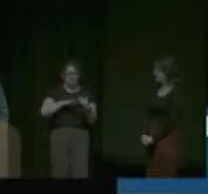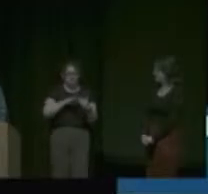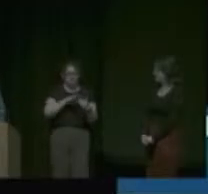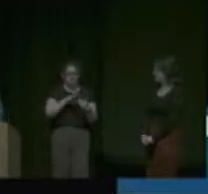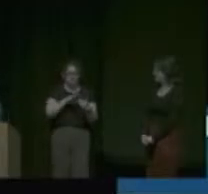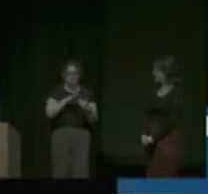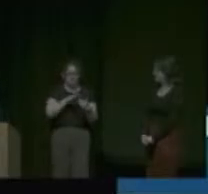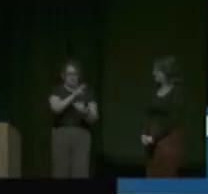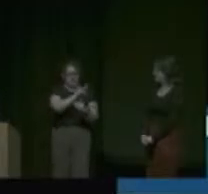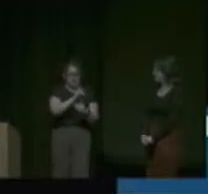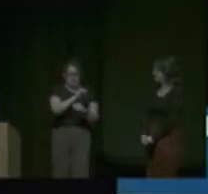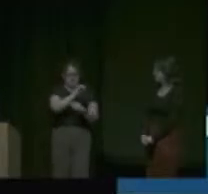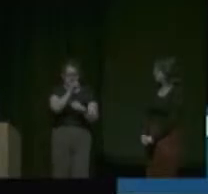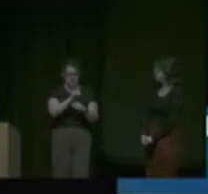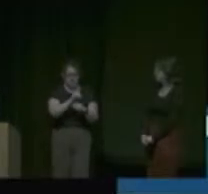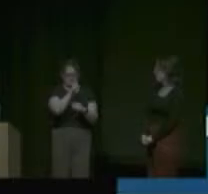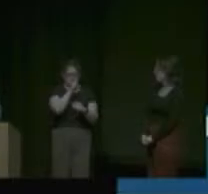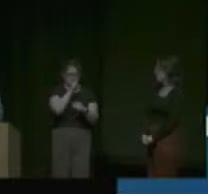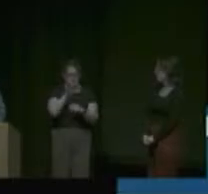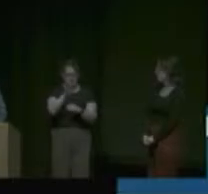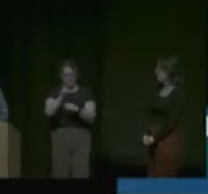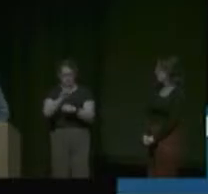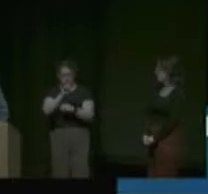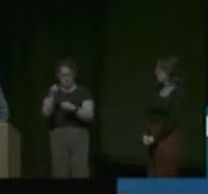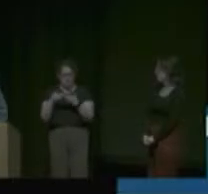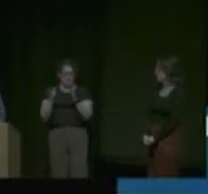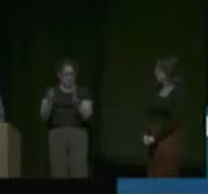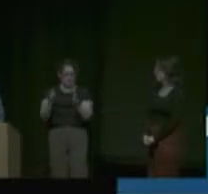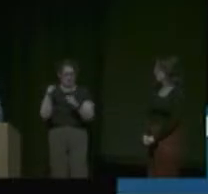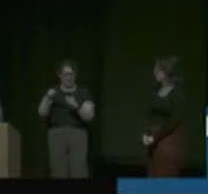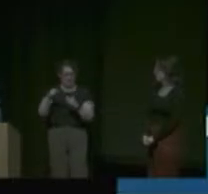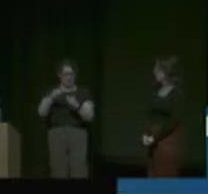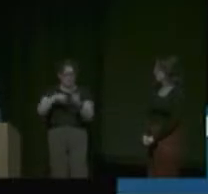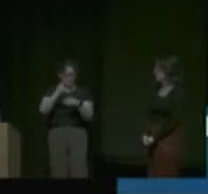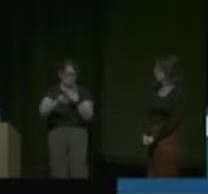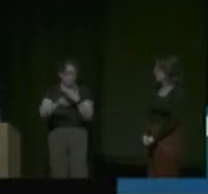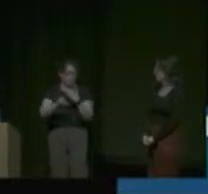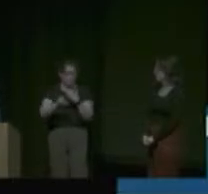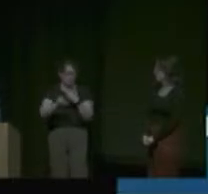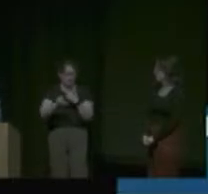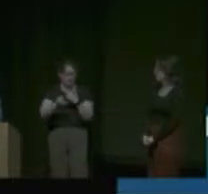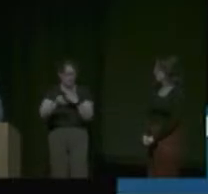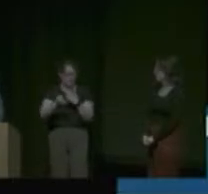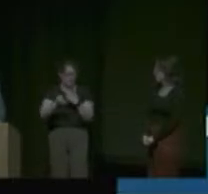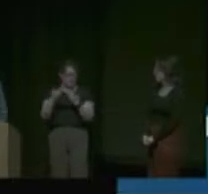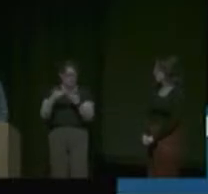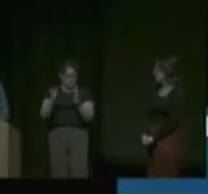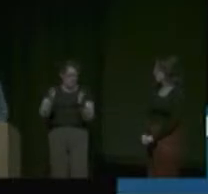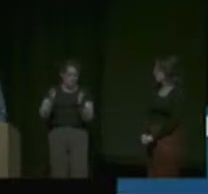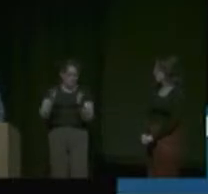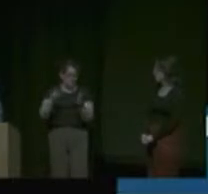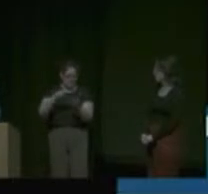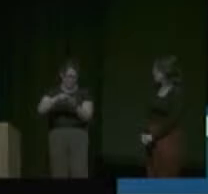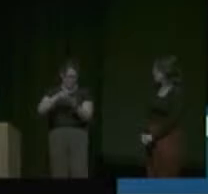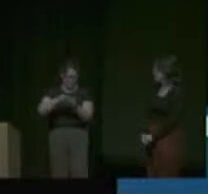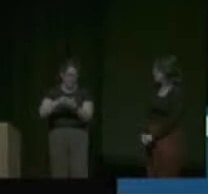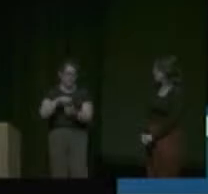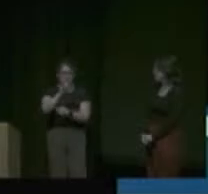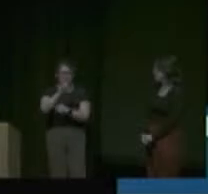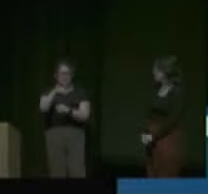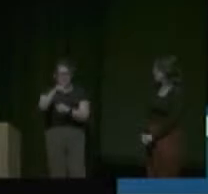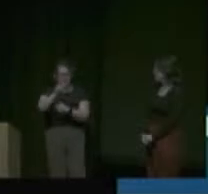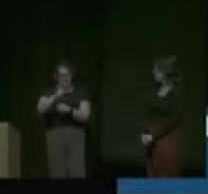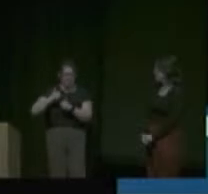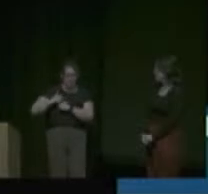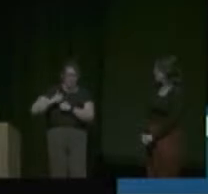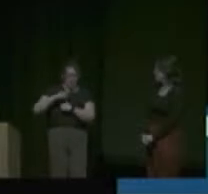public. This is a publicly funded project, but EPA, Army Corps, those kind of